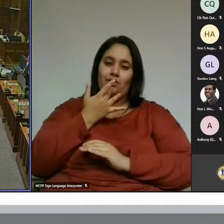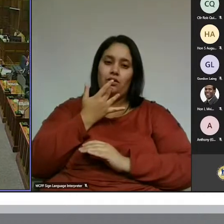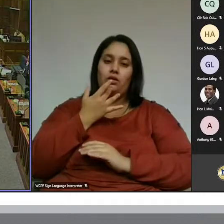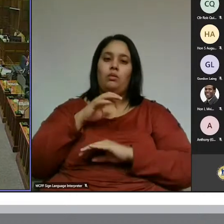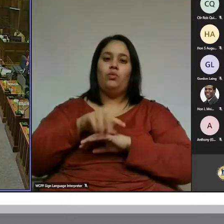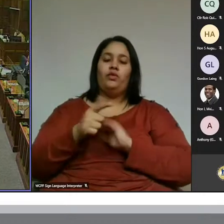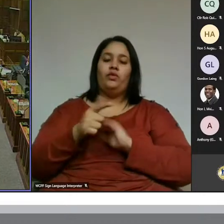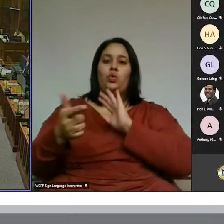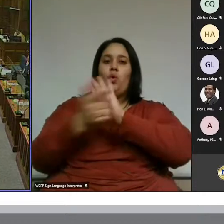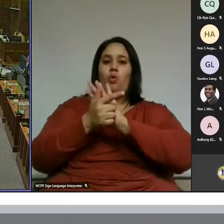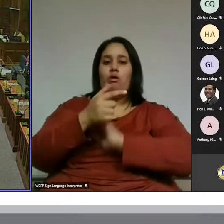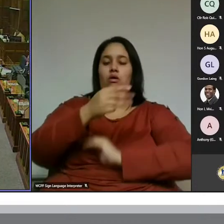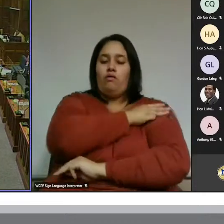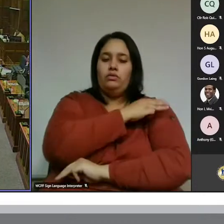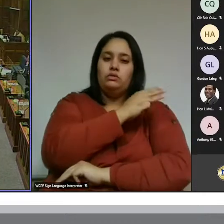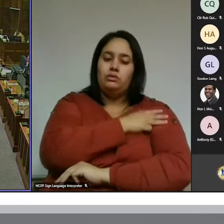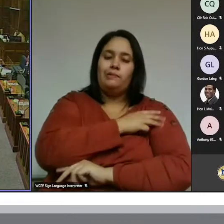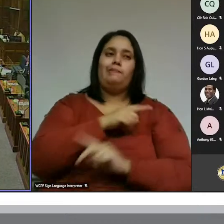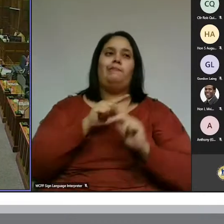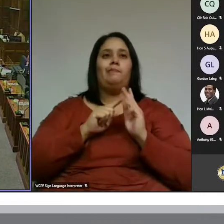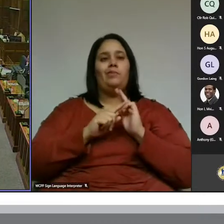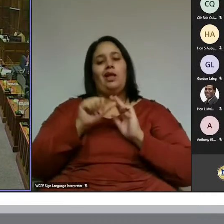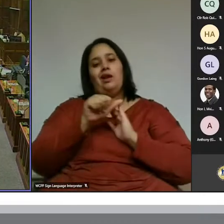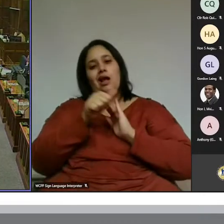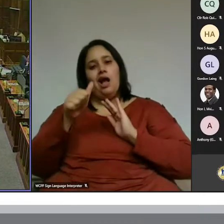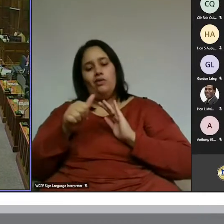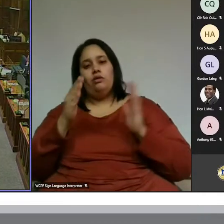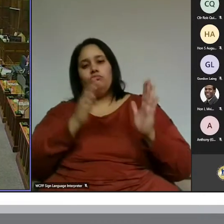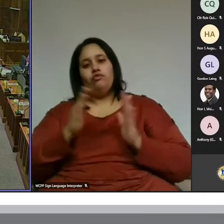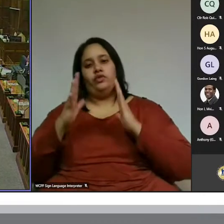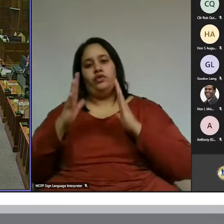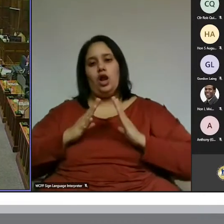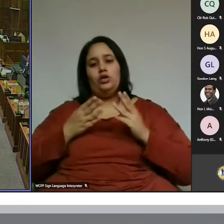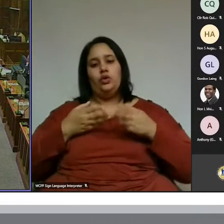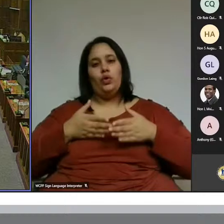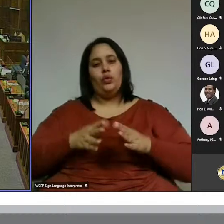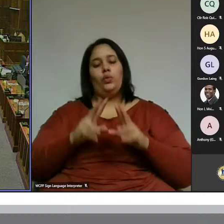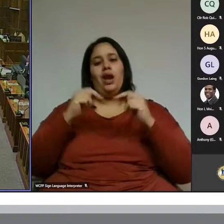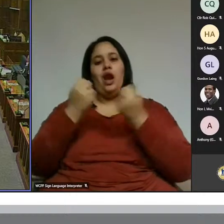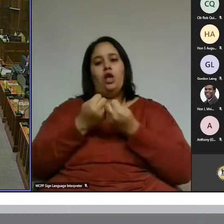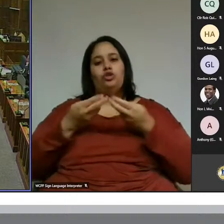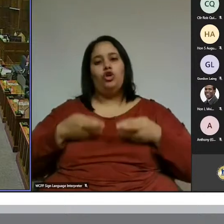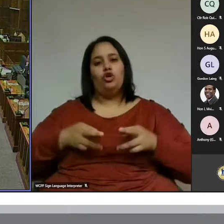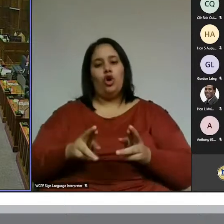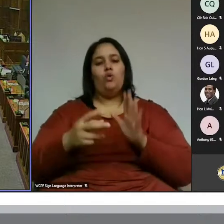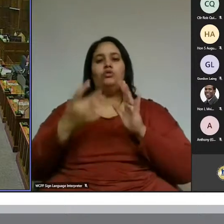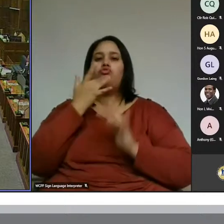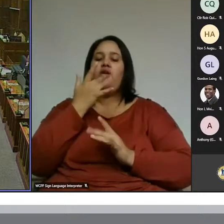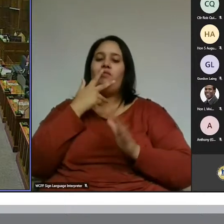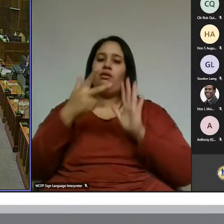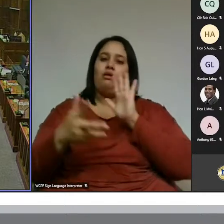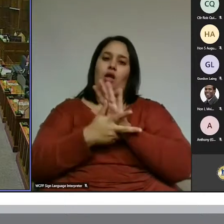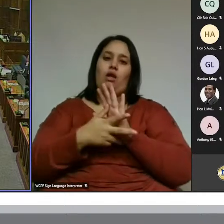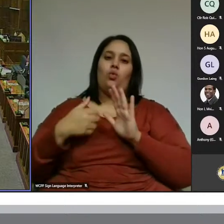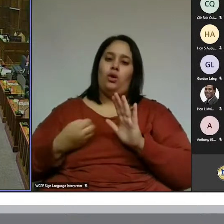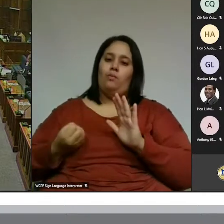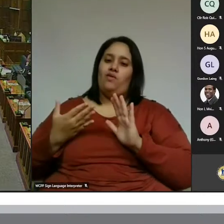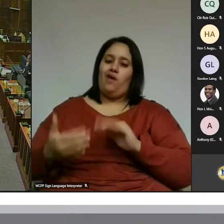law enforcement, and some of the provisions within the National Road Traffic Act would provide for that outside the